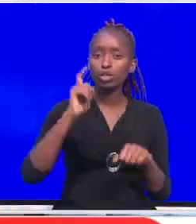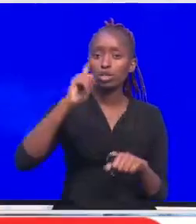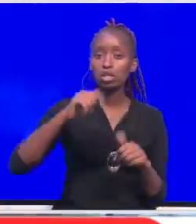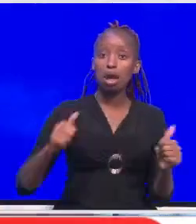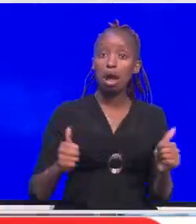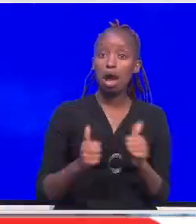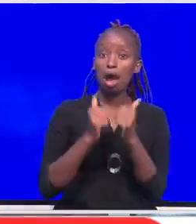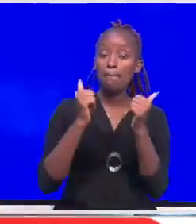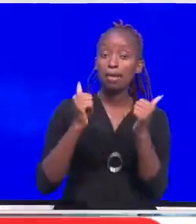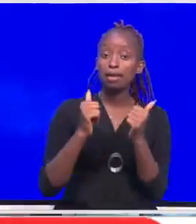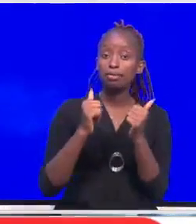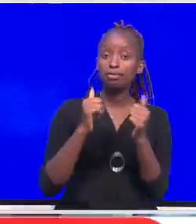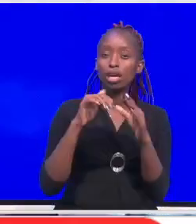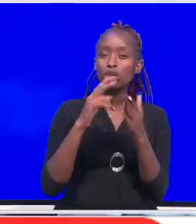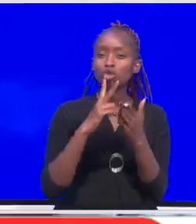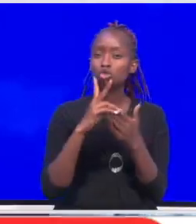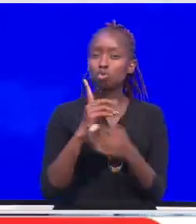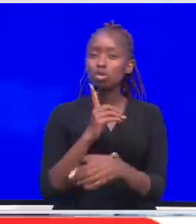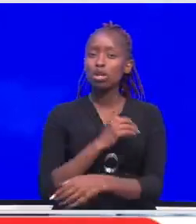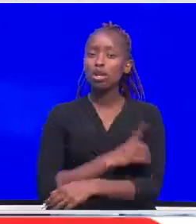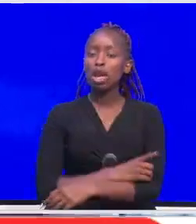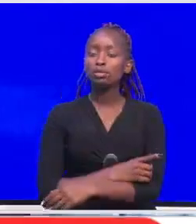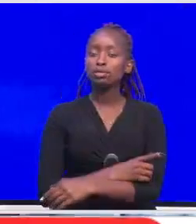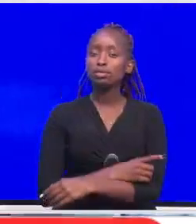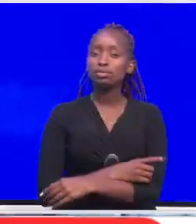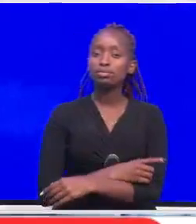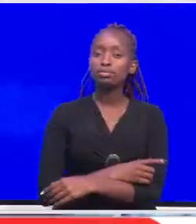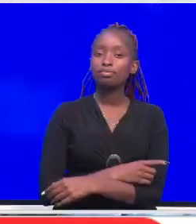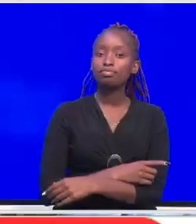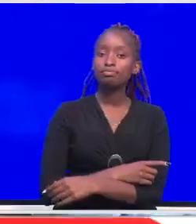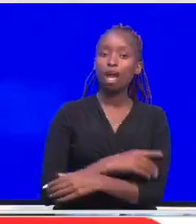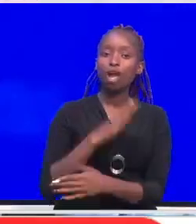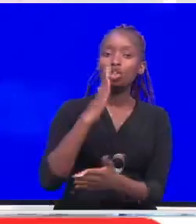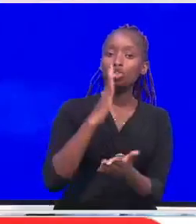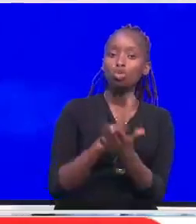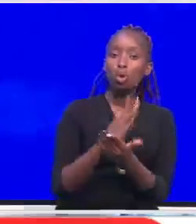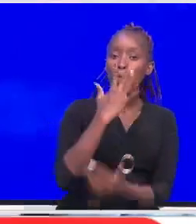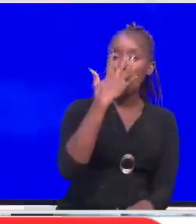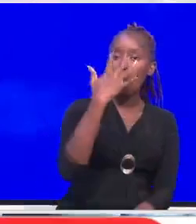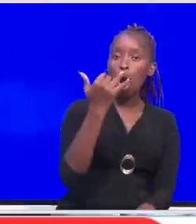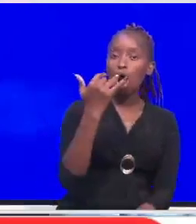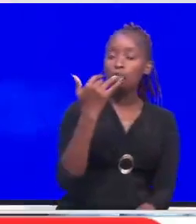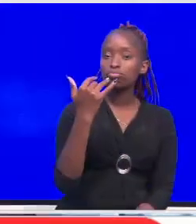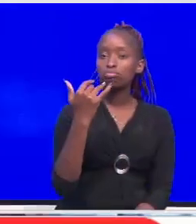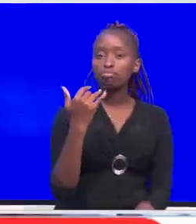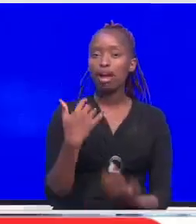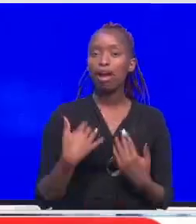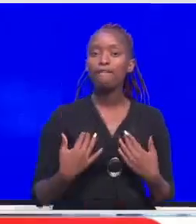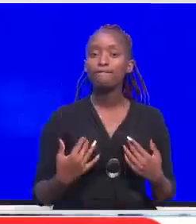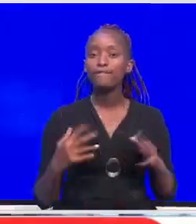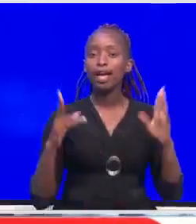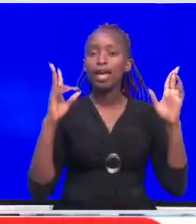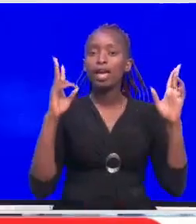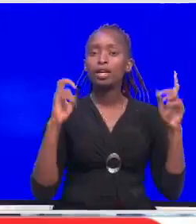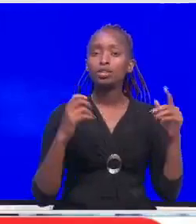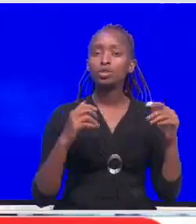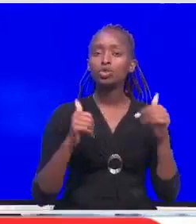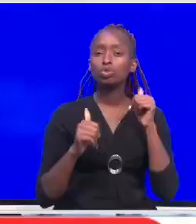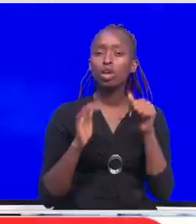in two days should be called off, because a lot of issues that they were agitating